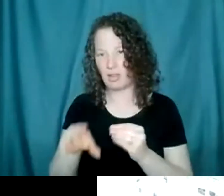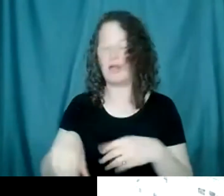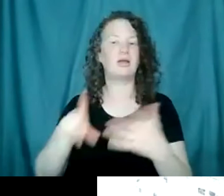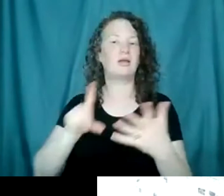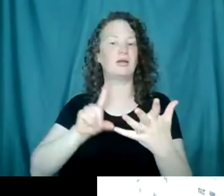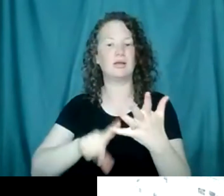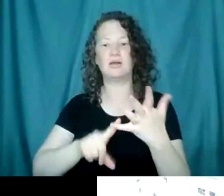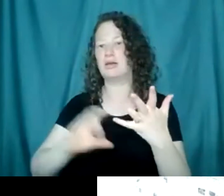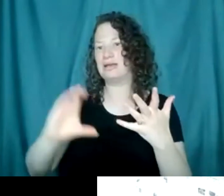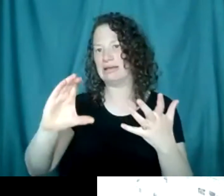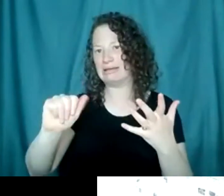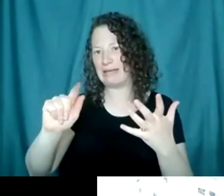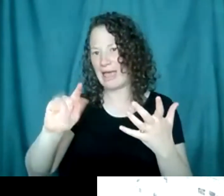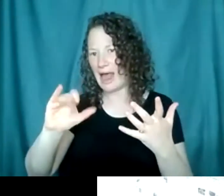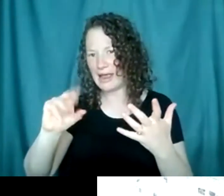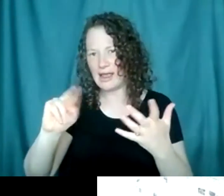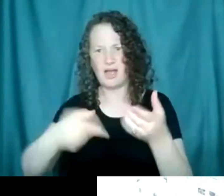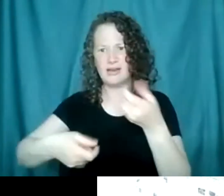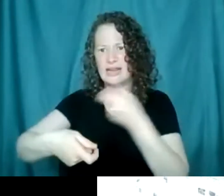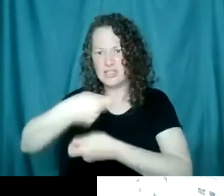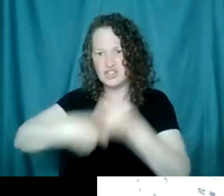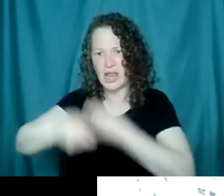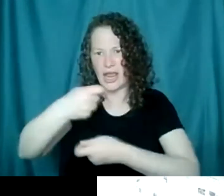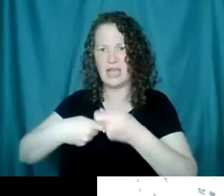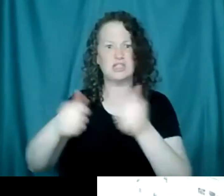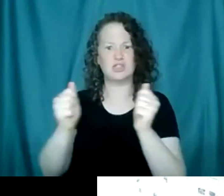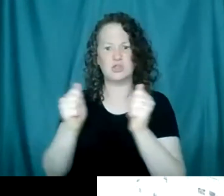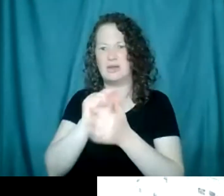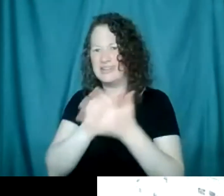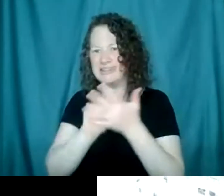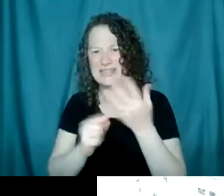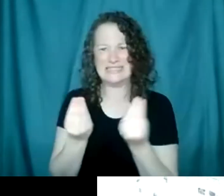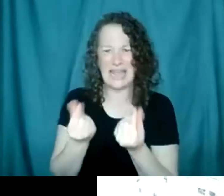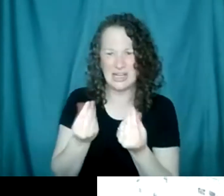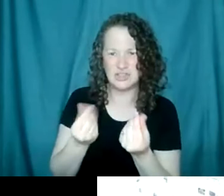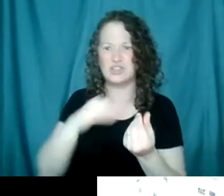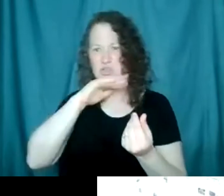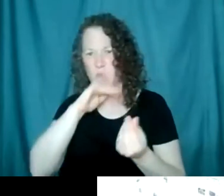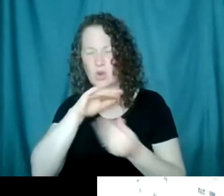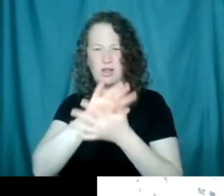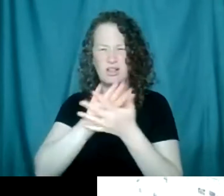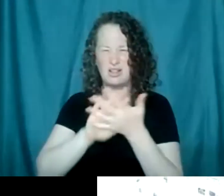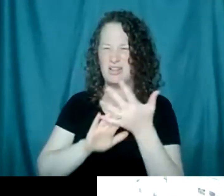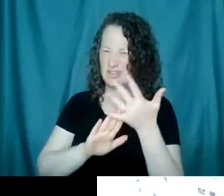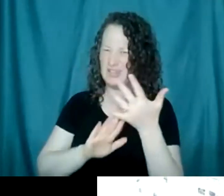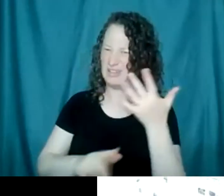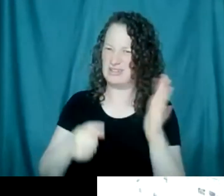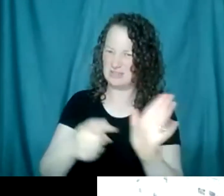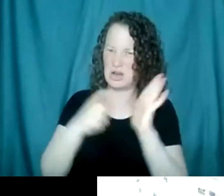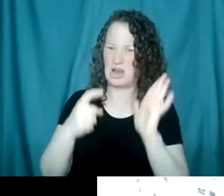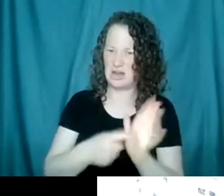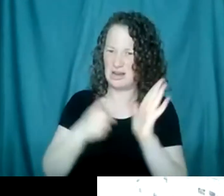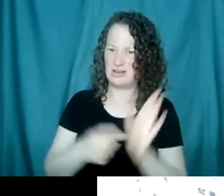cation exchange capacity of this, with this kind of soil texture, sandy versus more clay versus more